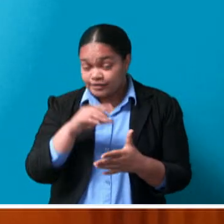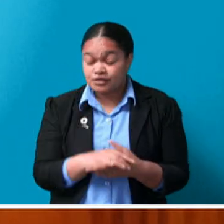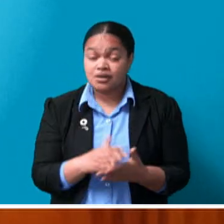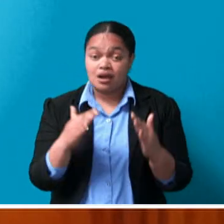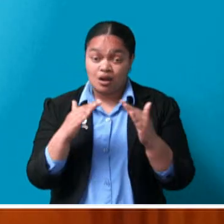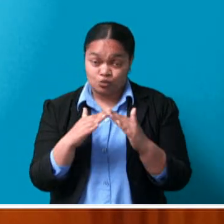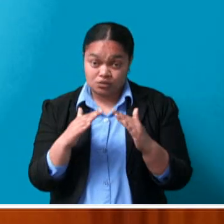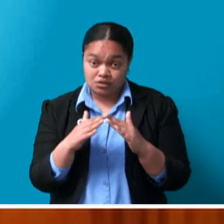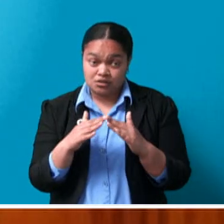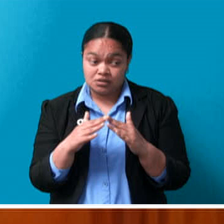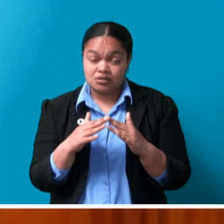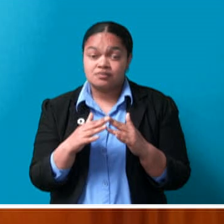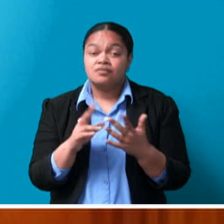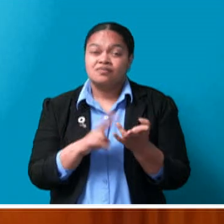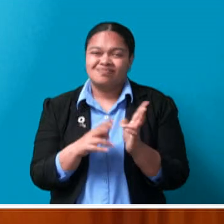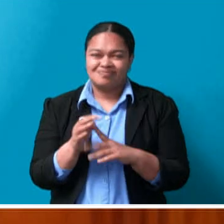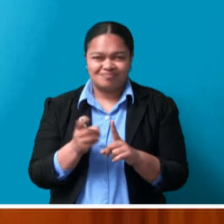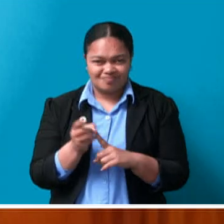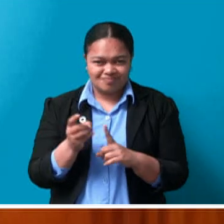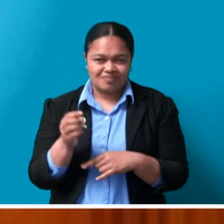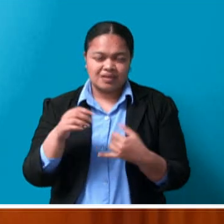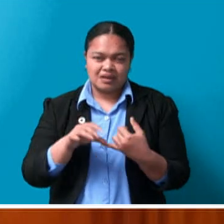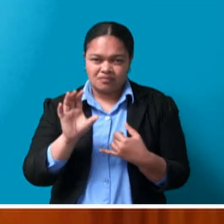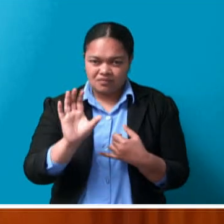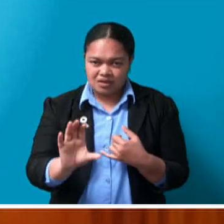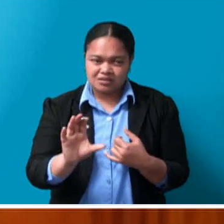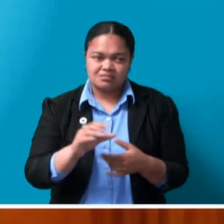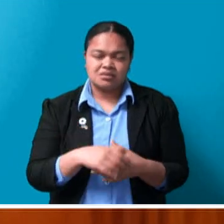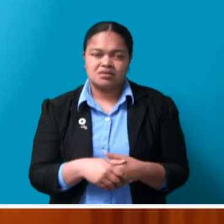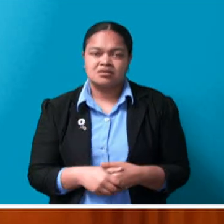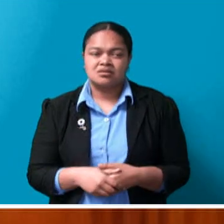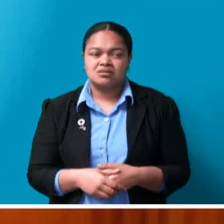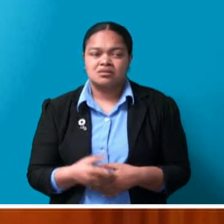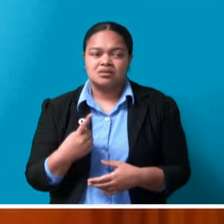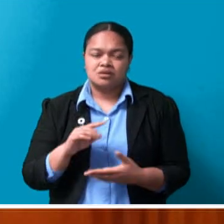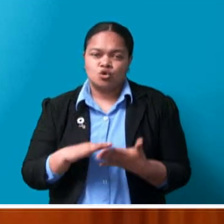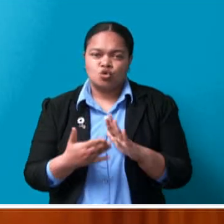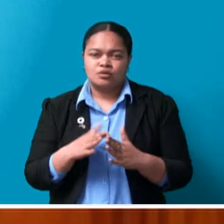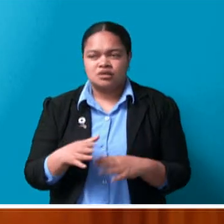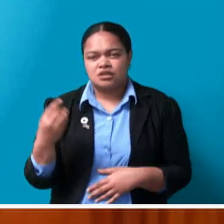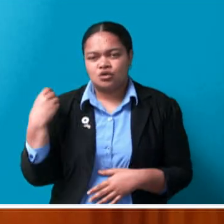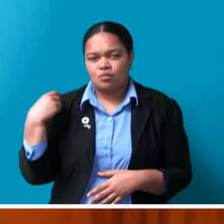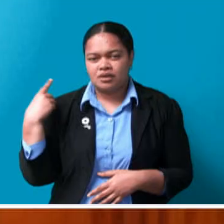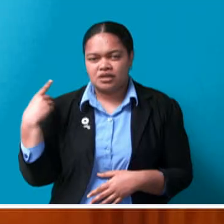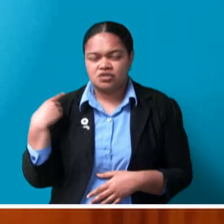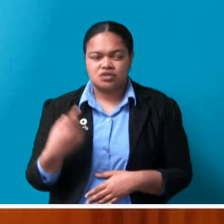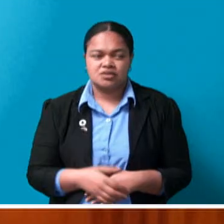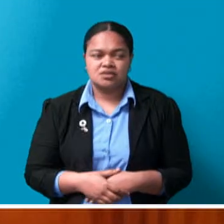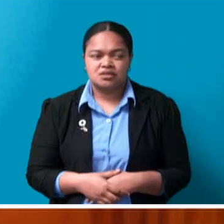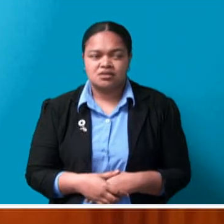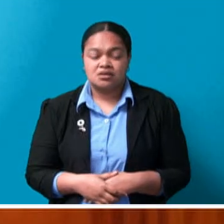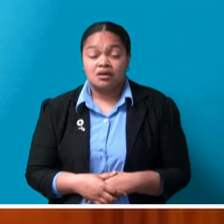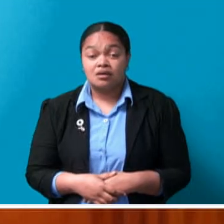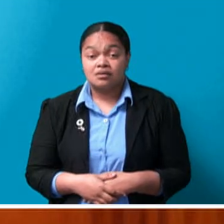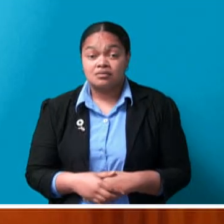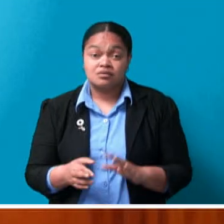housing, village development, investments, funerals, and community obligations. The revised